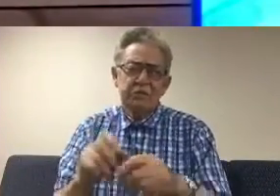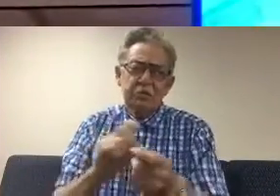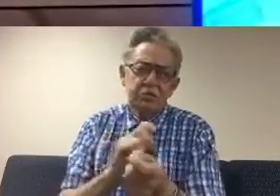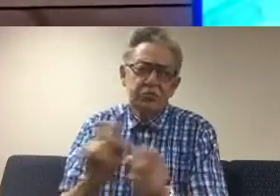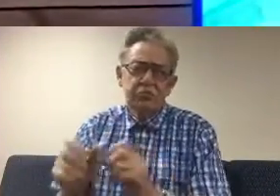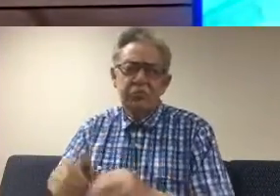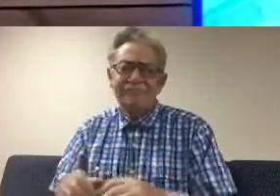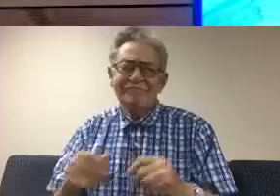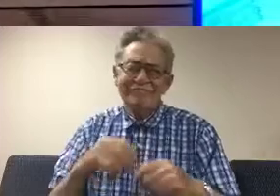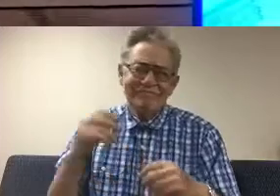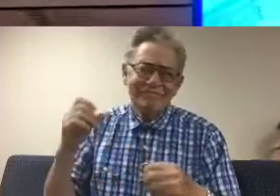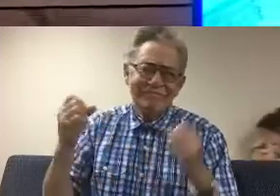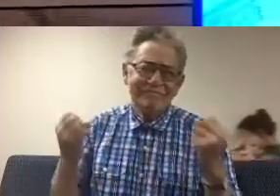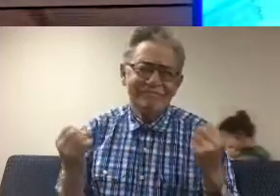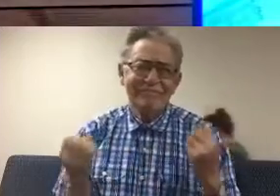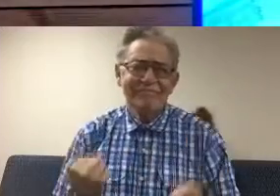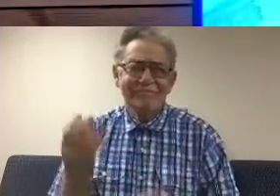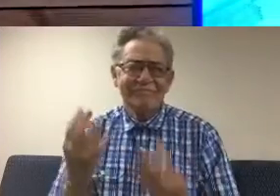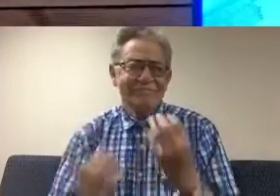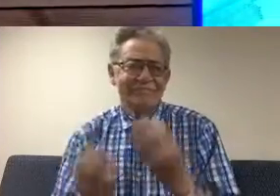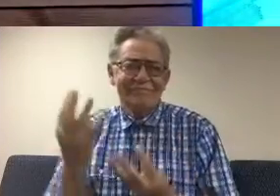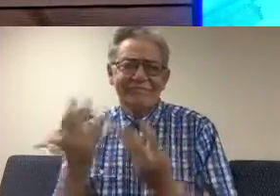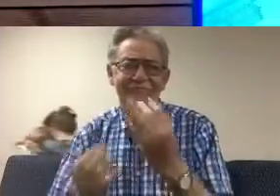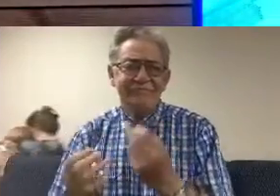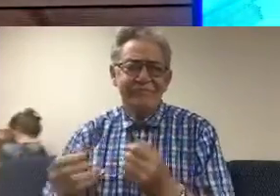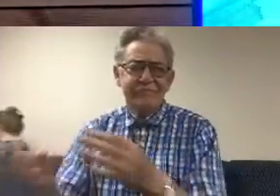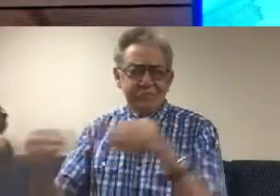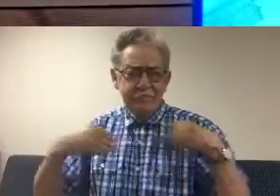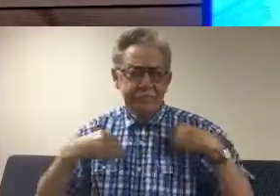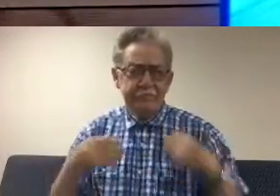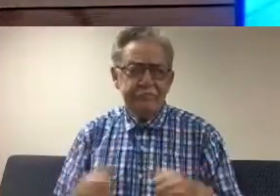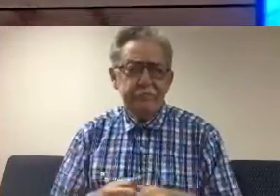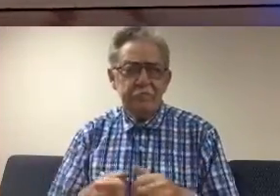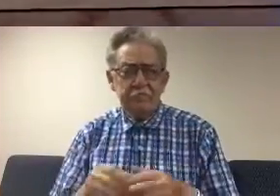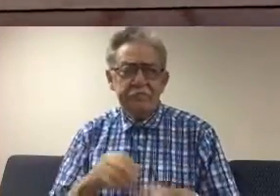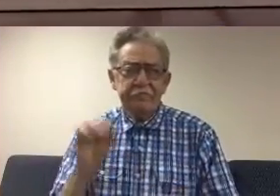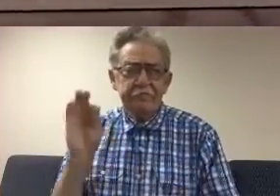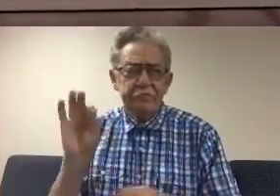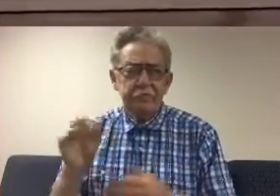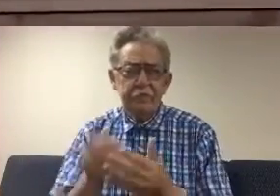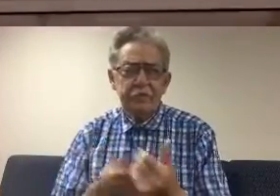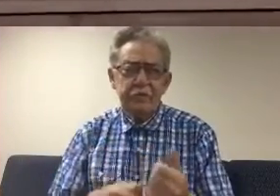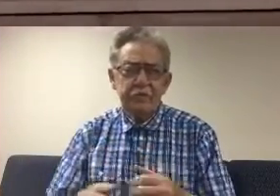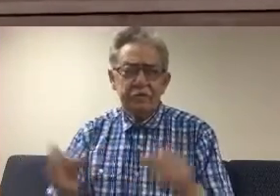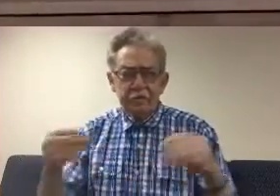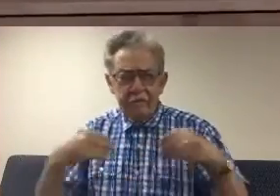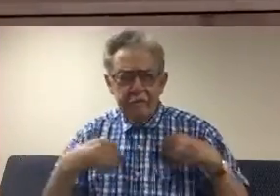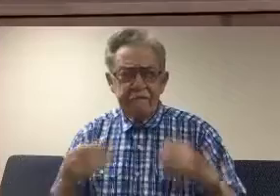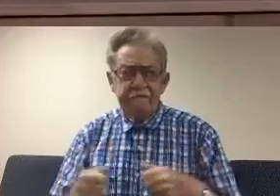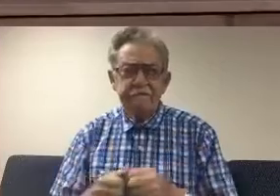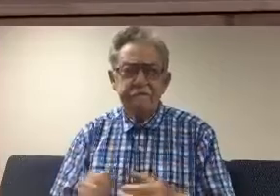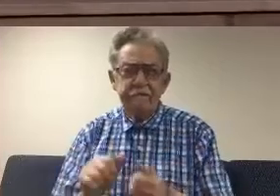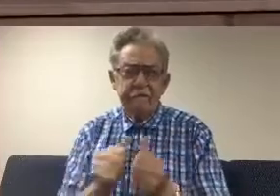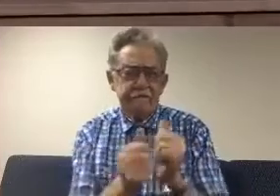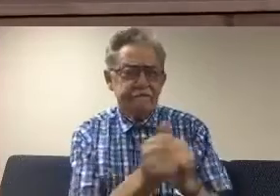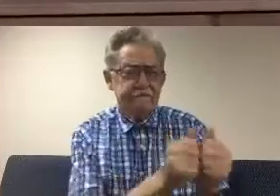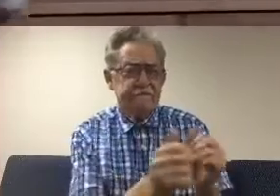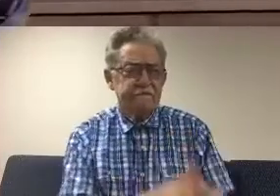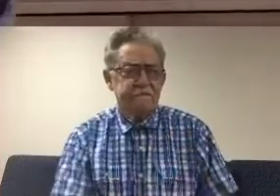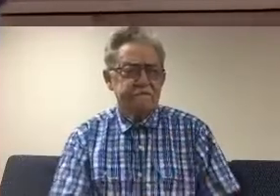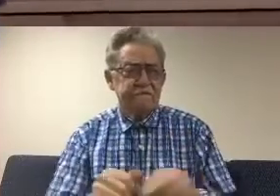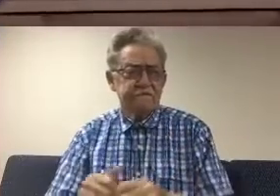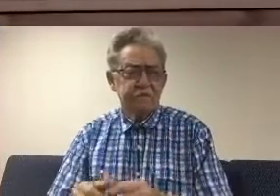on fire for what he perceives as the messianic coming that he just wants to destroy everything in sight